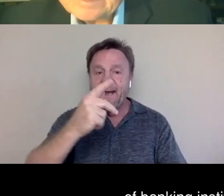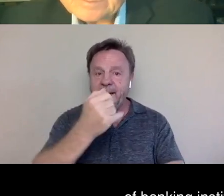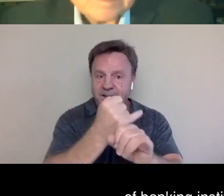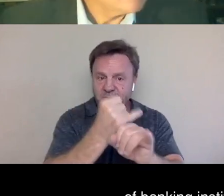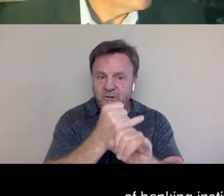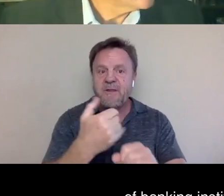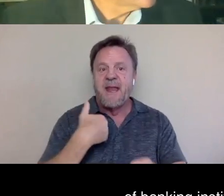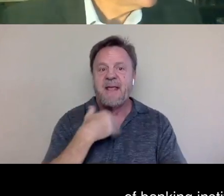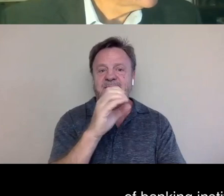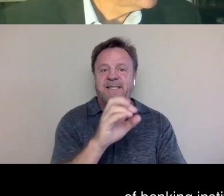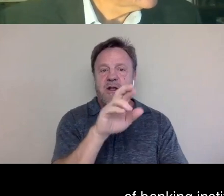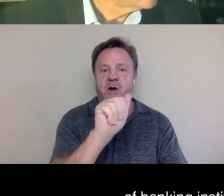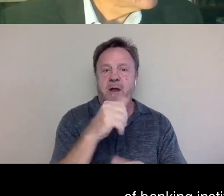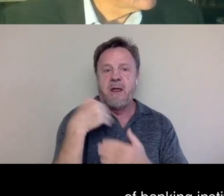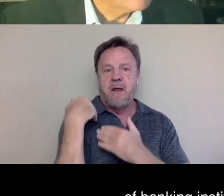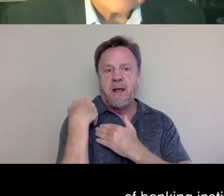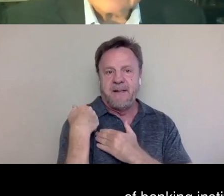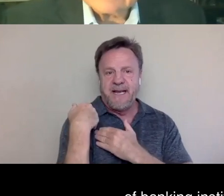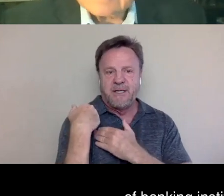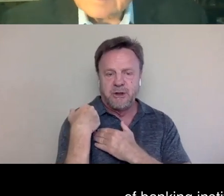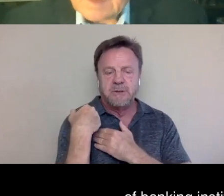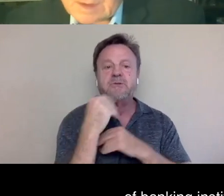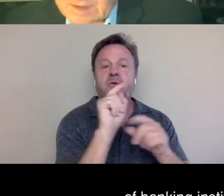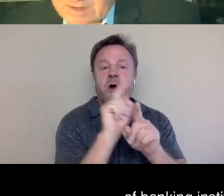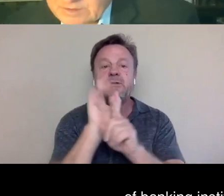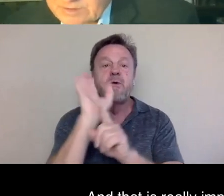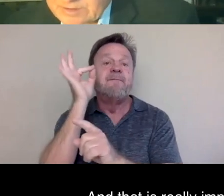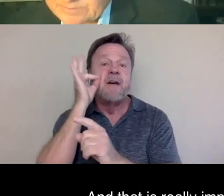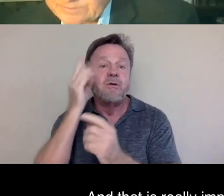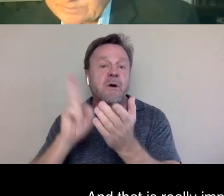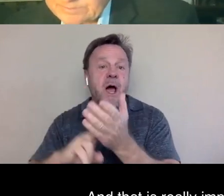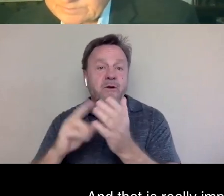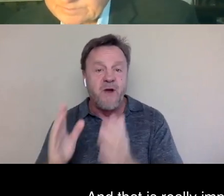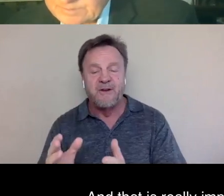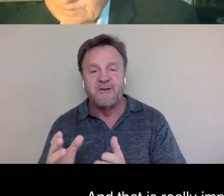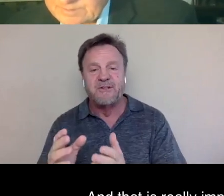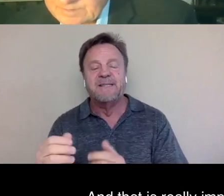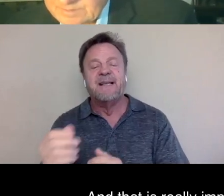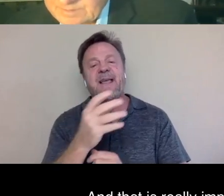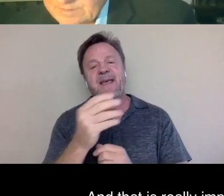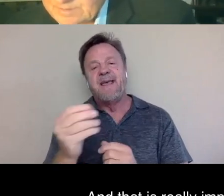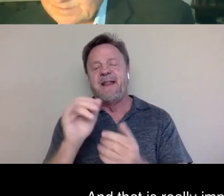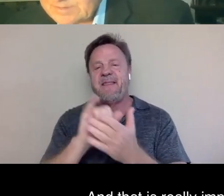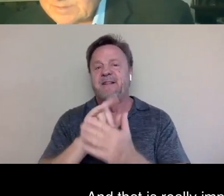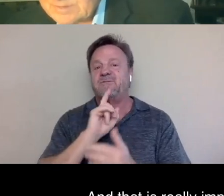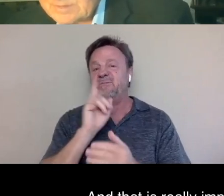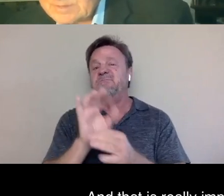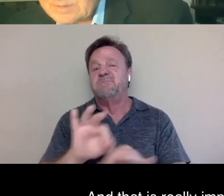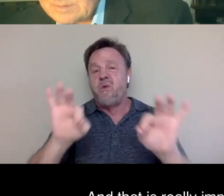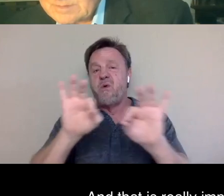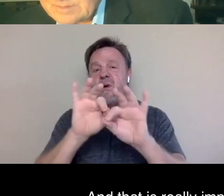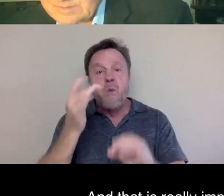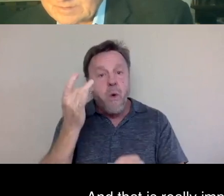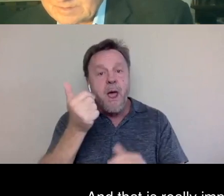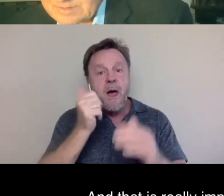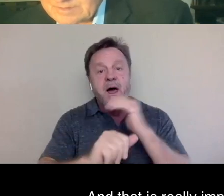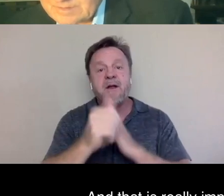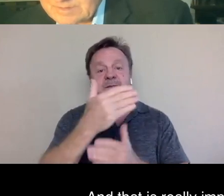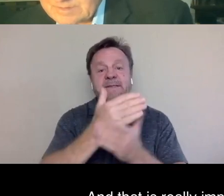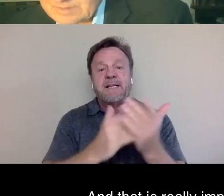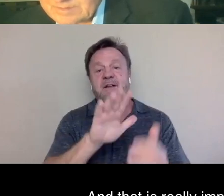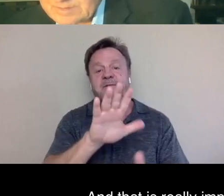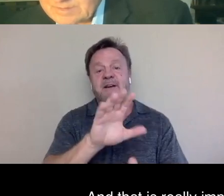have CRA obligations who are also federal contractors. And that is really important, because under Section 503 of